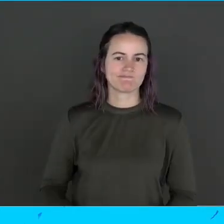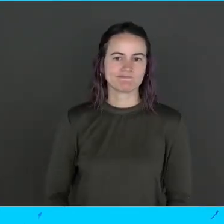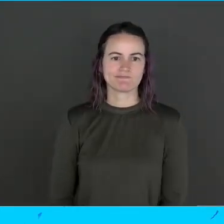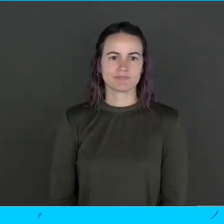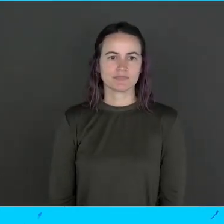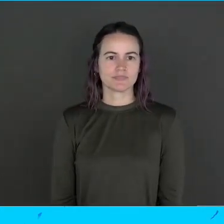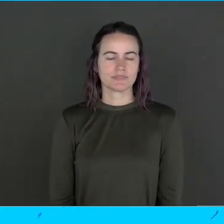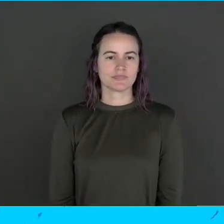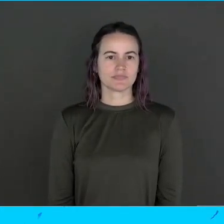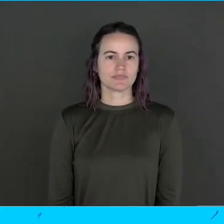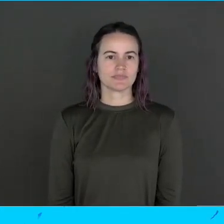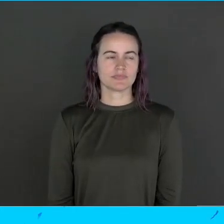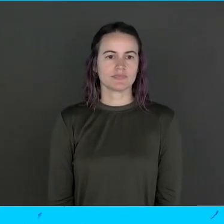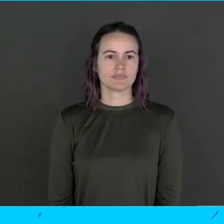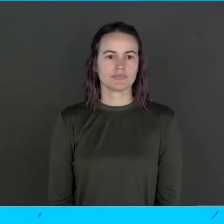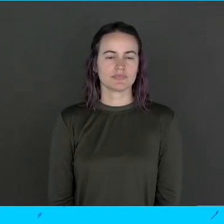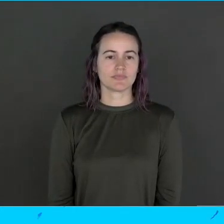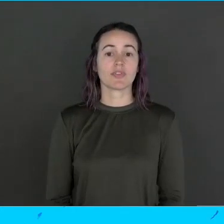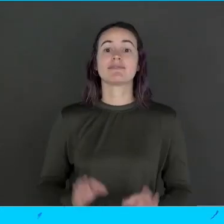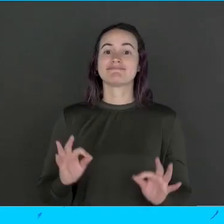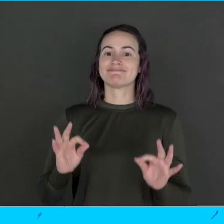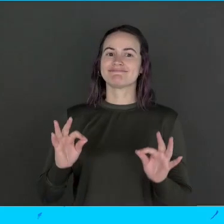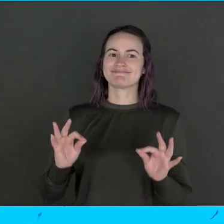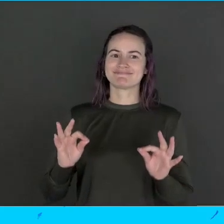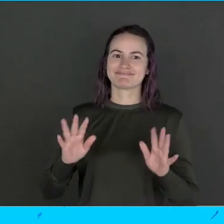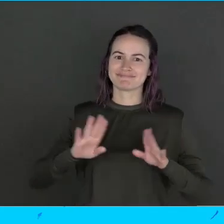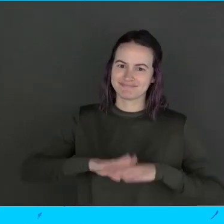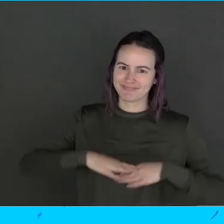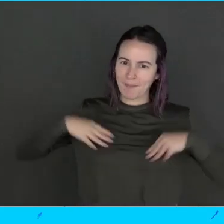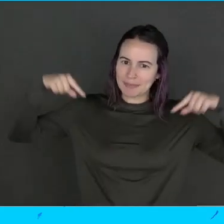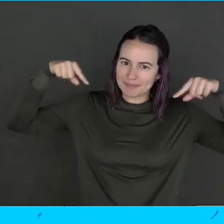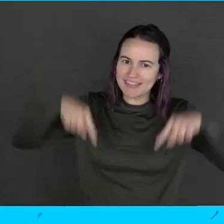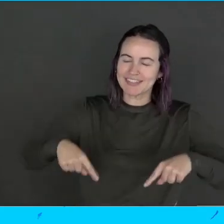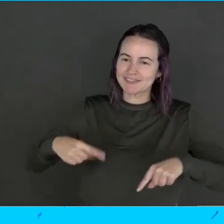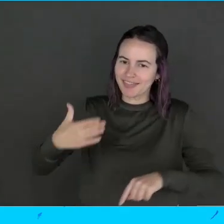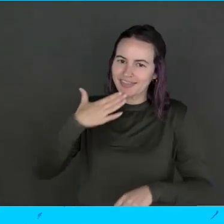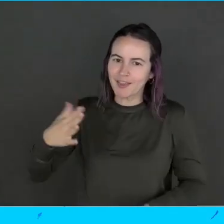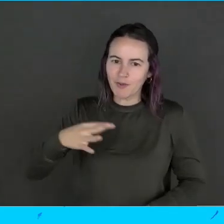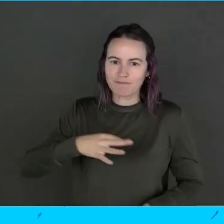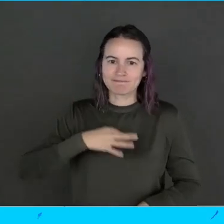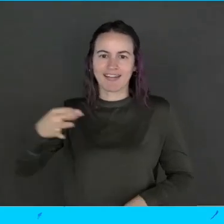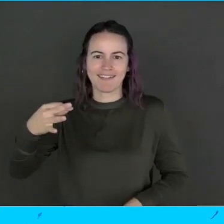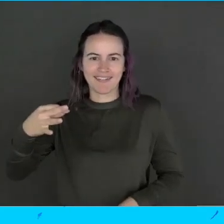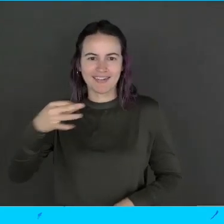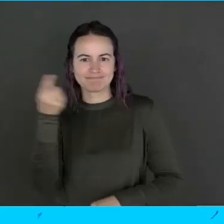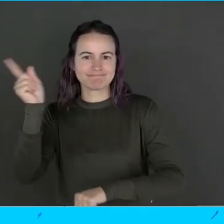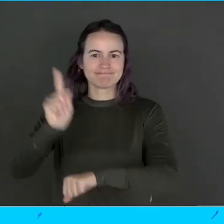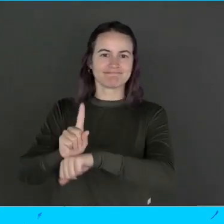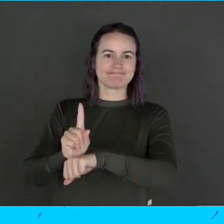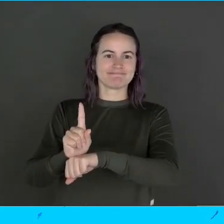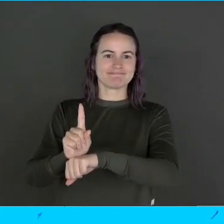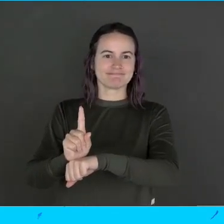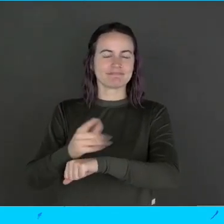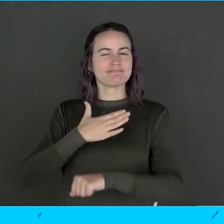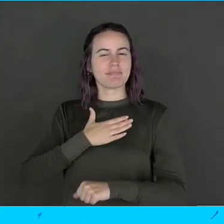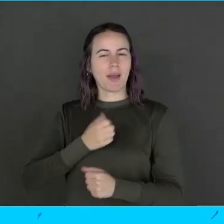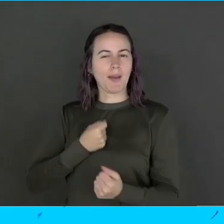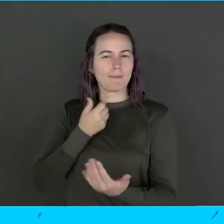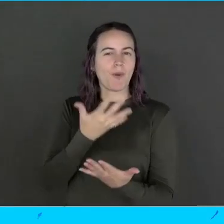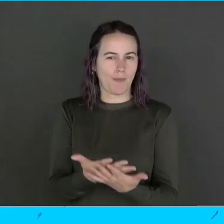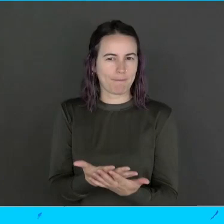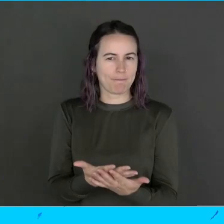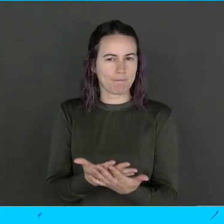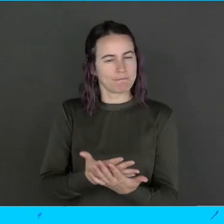Great to be here. I just want to give a big shout out to the White Ribbon Alliance for having me here. So I'm here to share a poem today, capturing the voices